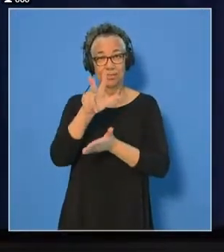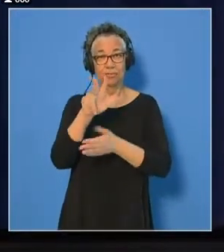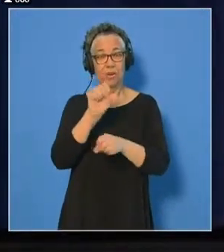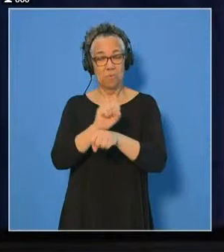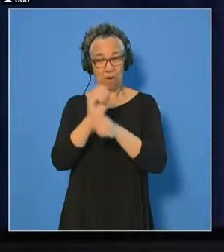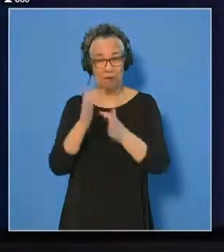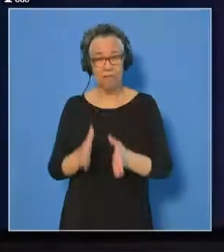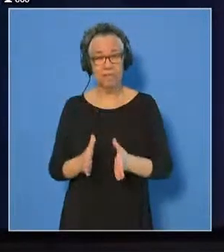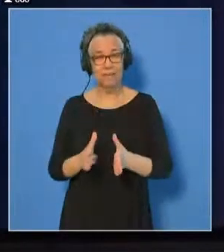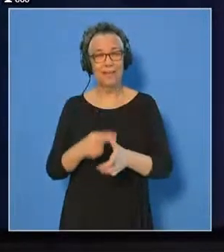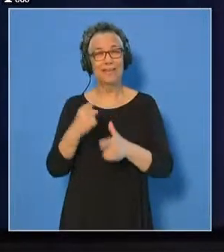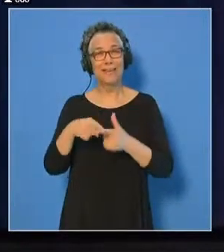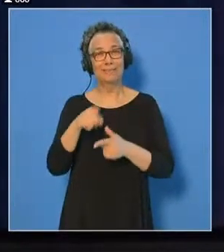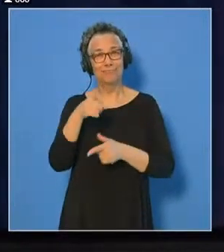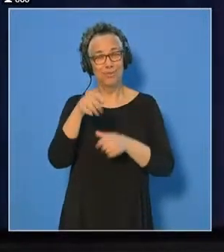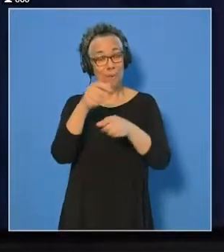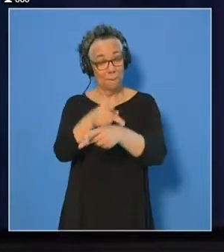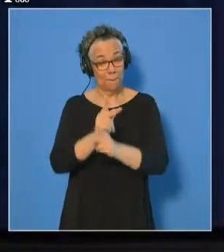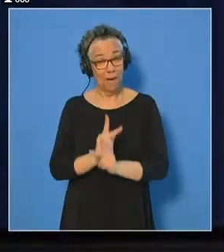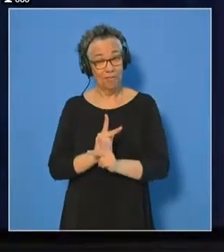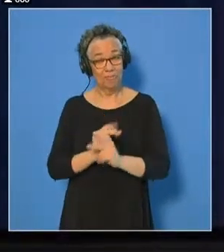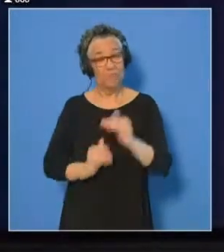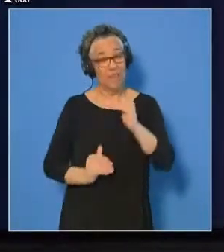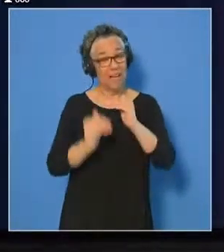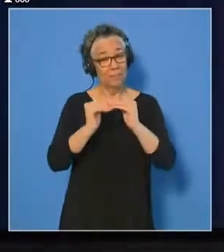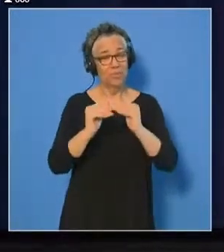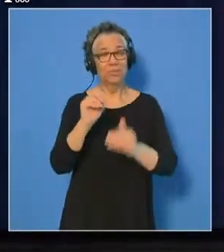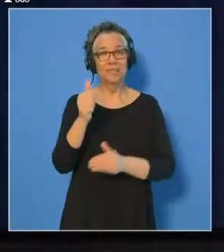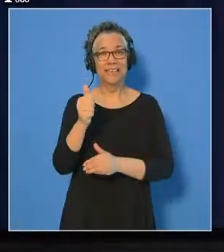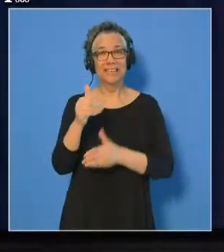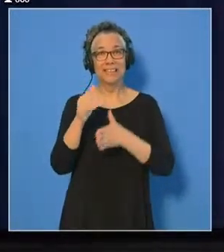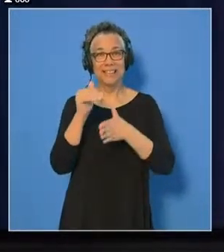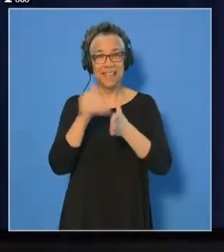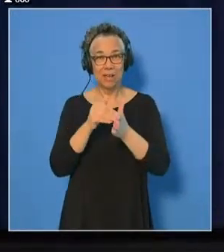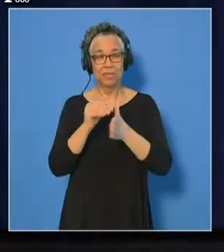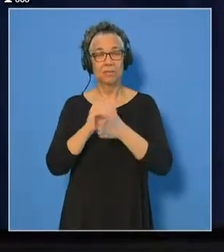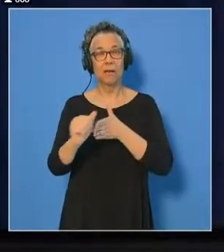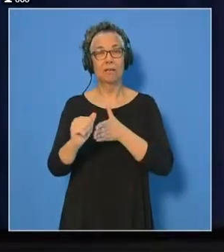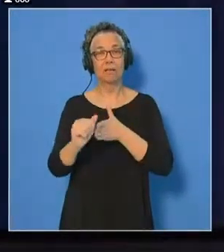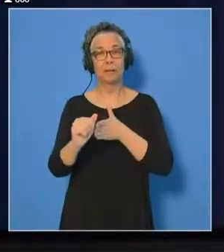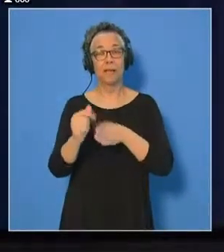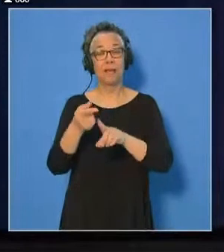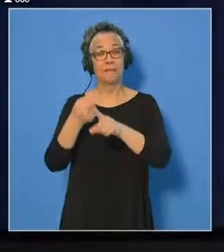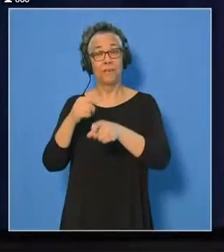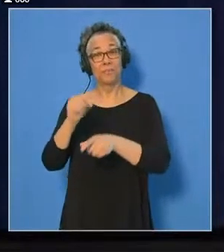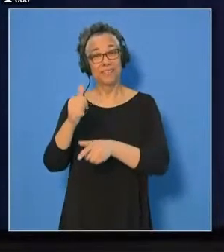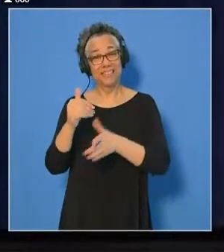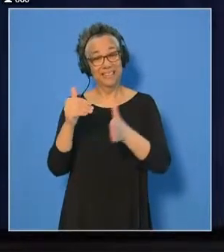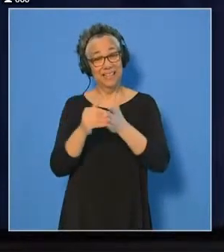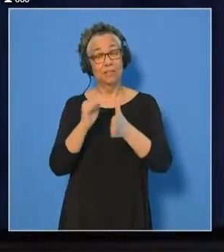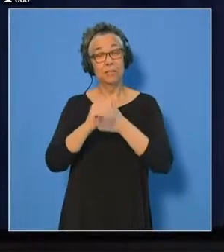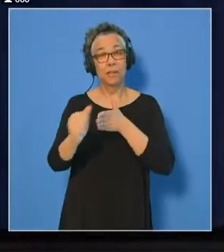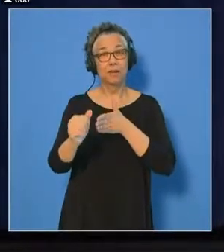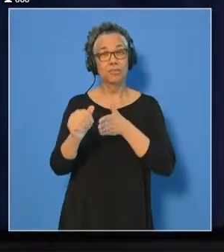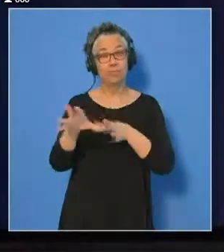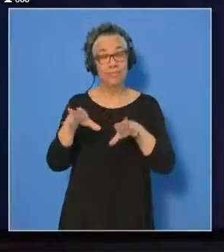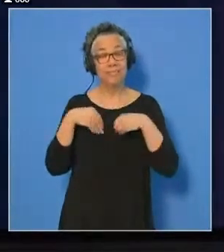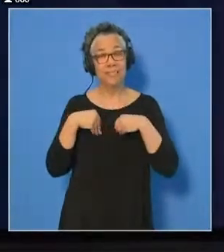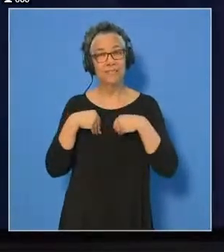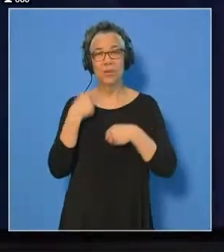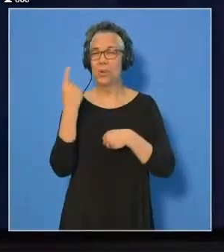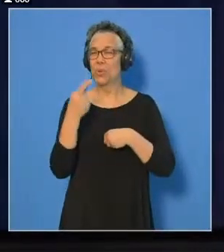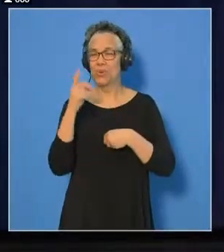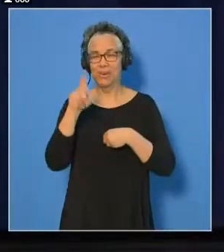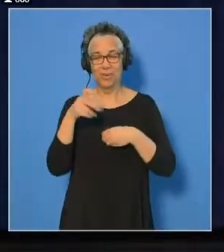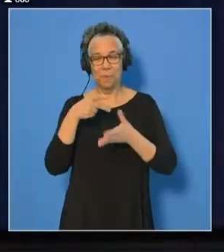employees, then you can borrow up to $10,000. Of the $10,000 that you receive, you will only have to